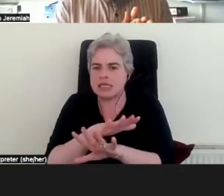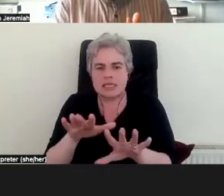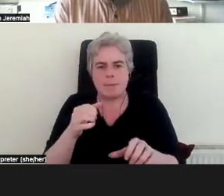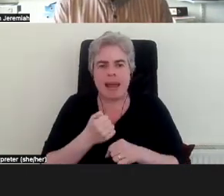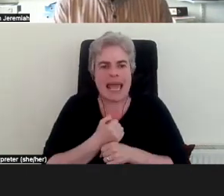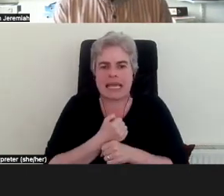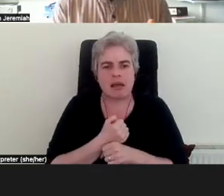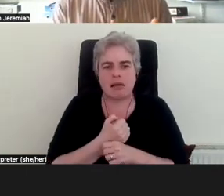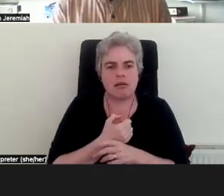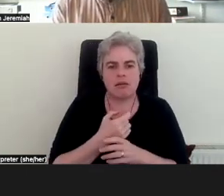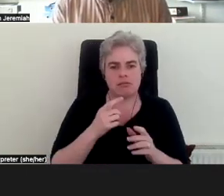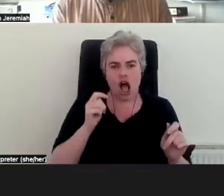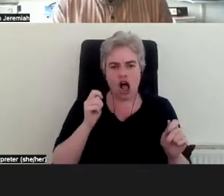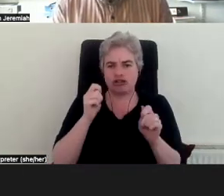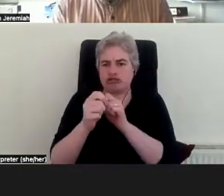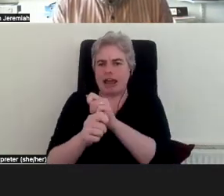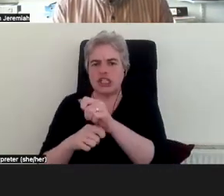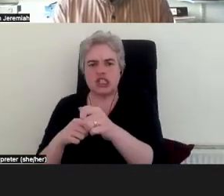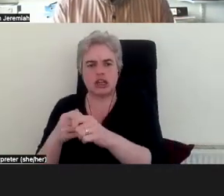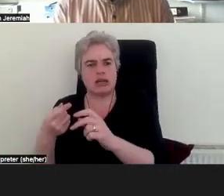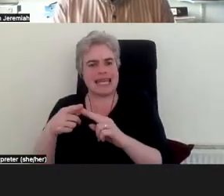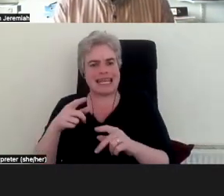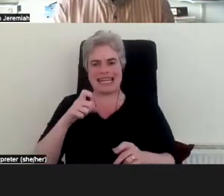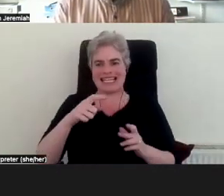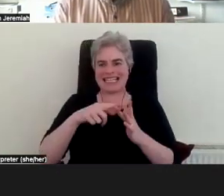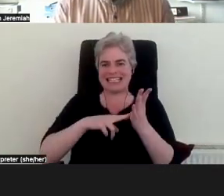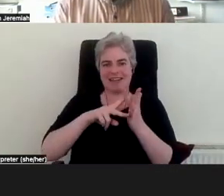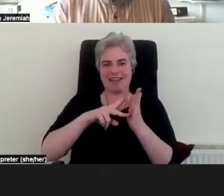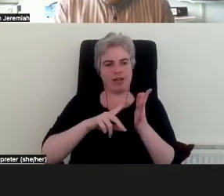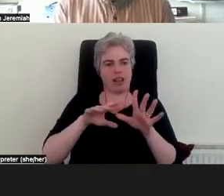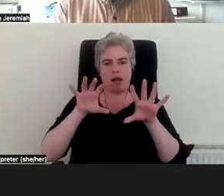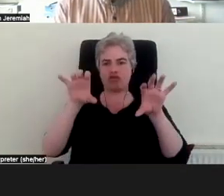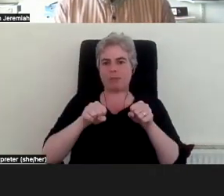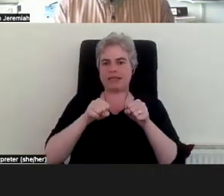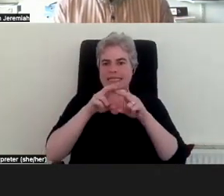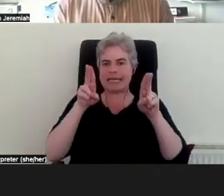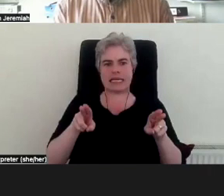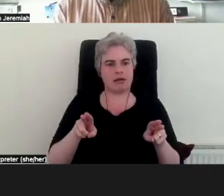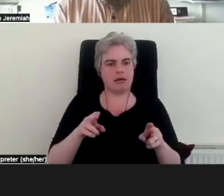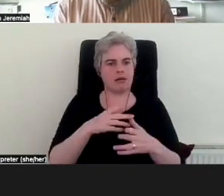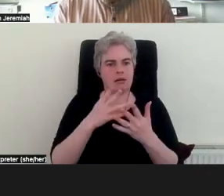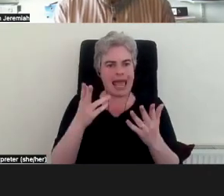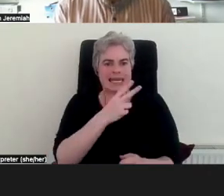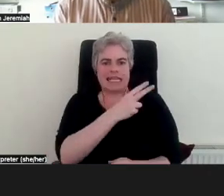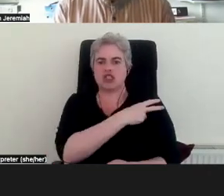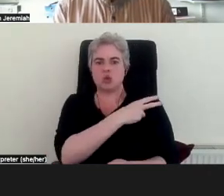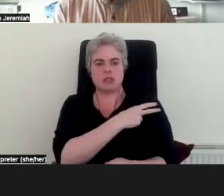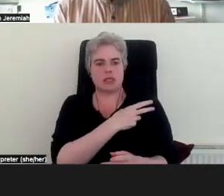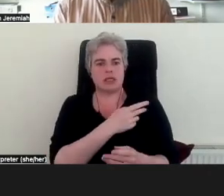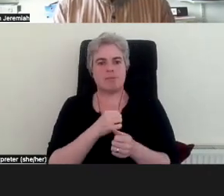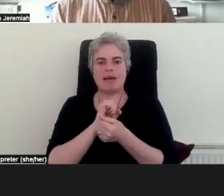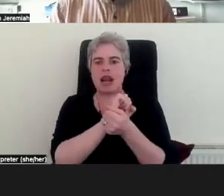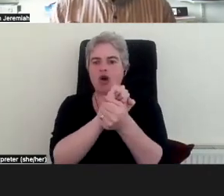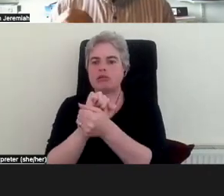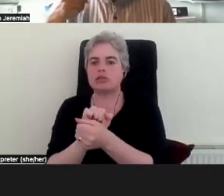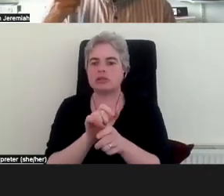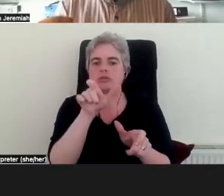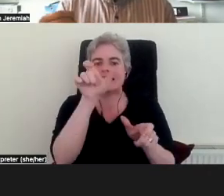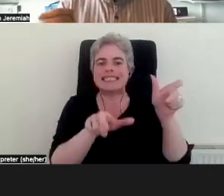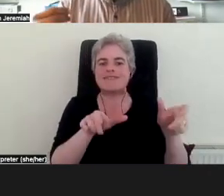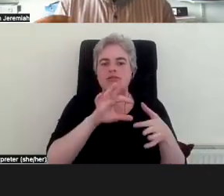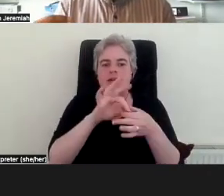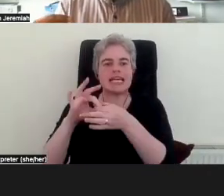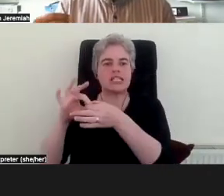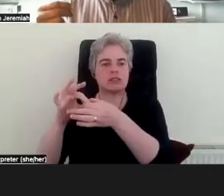least alteration in civil property in any of the duties which belong to civil relations, but